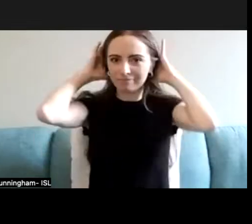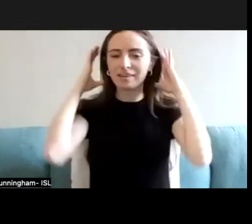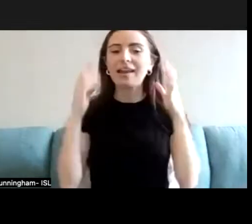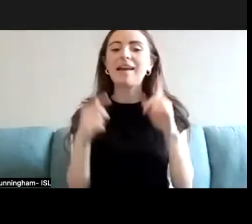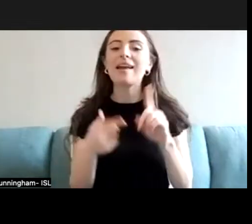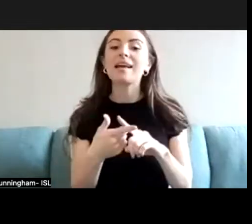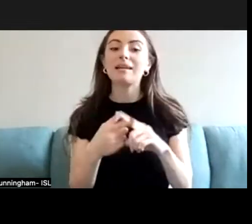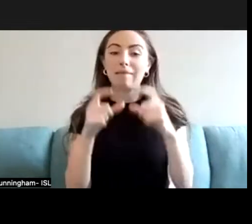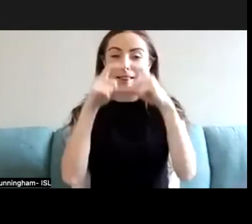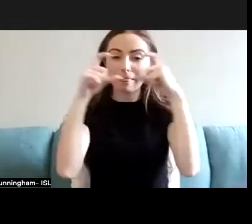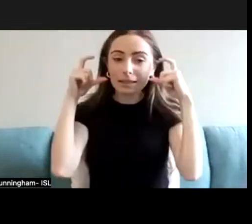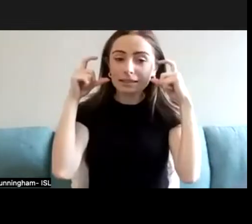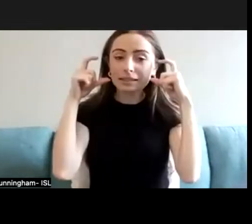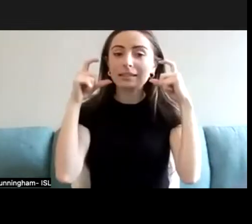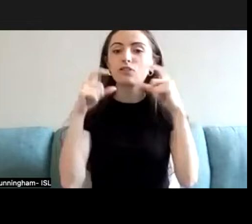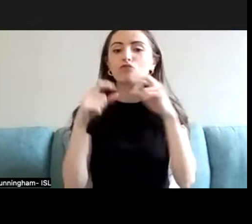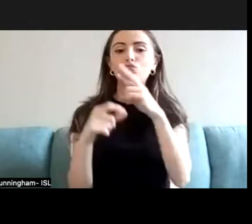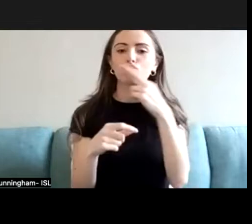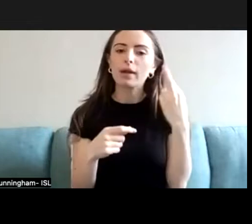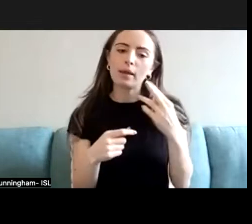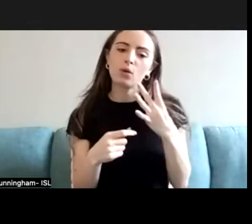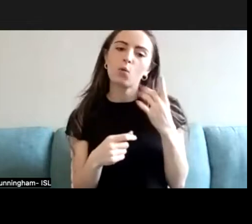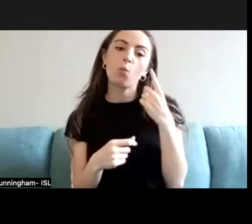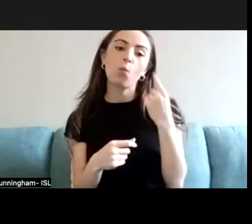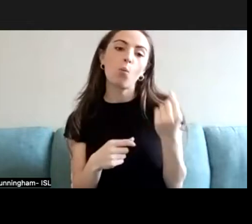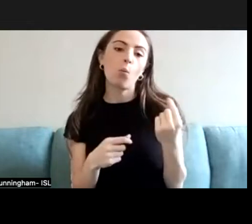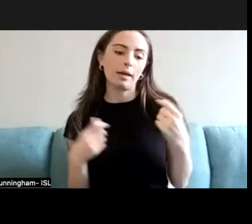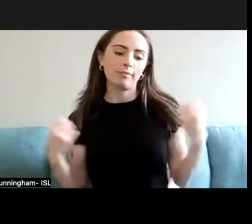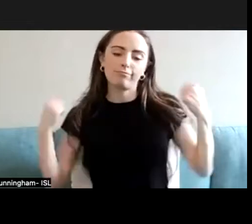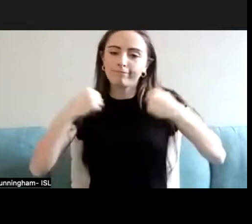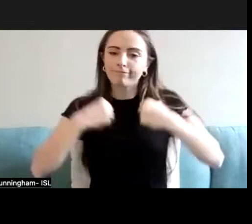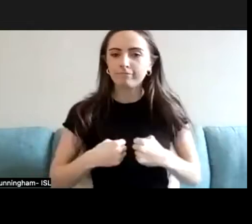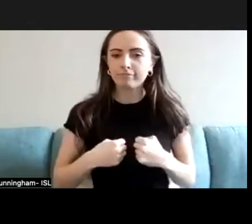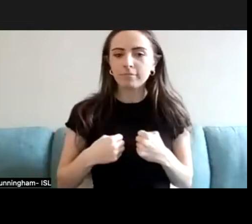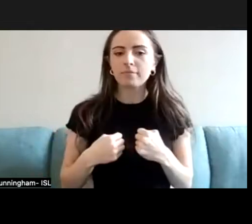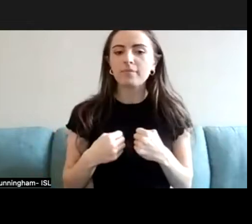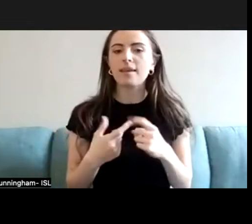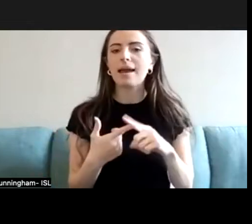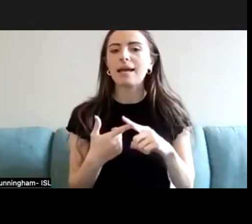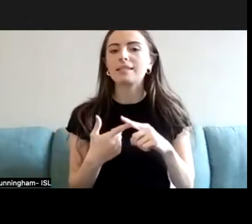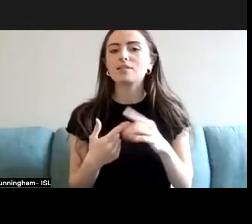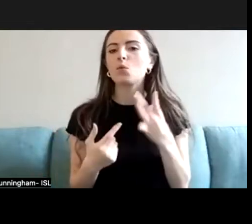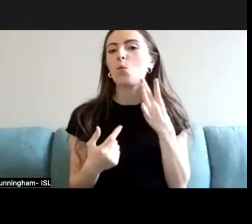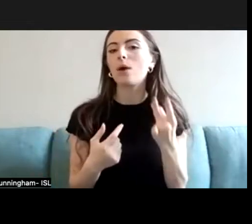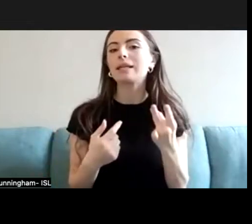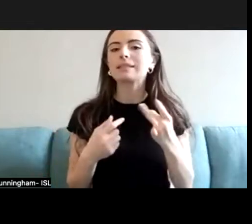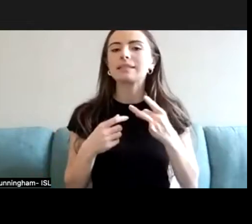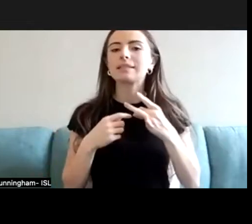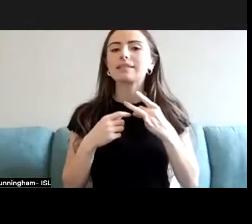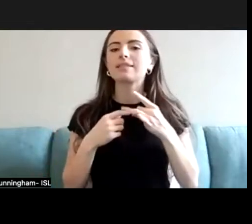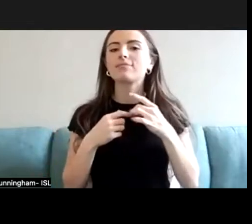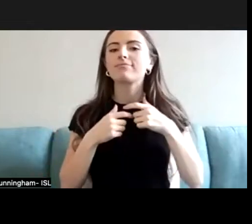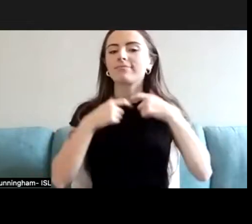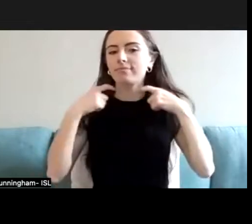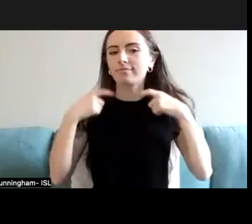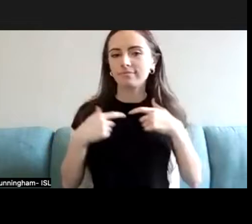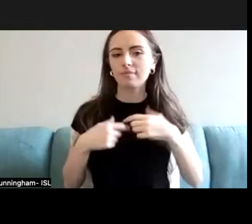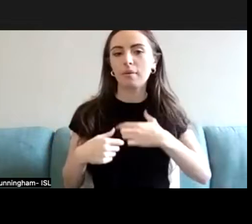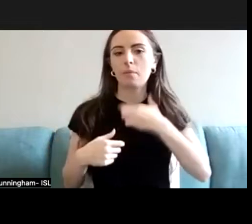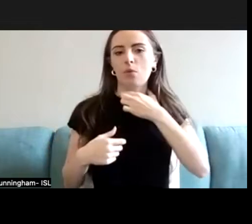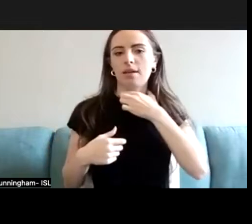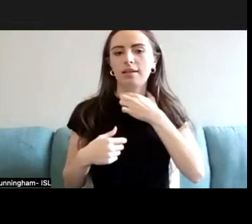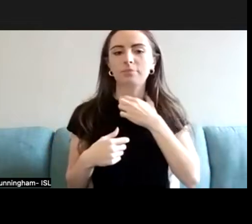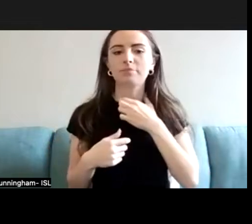wearing glasses and I've got a red and white cardigan on and a white kind of polo neck. And I'm sitting in front of an Employers